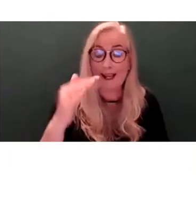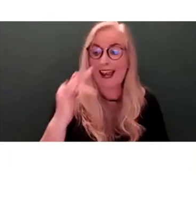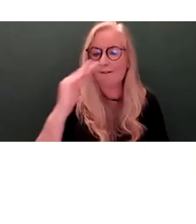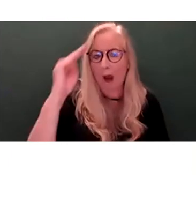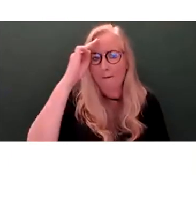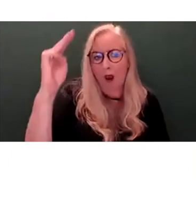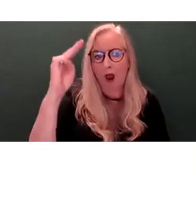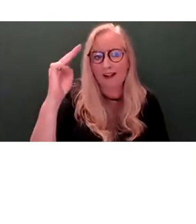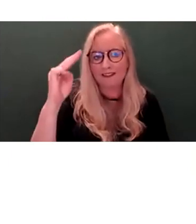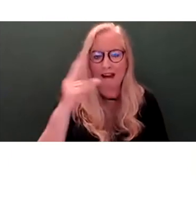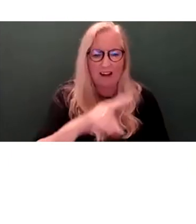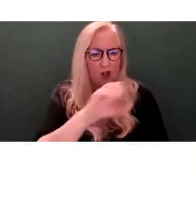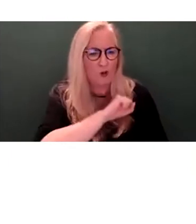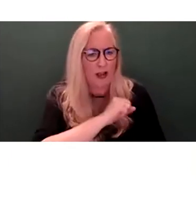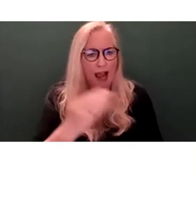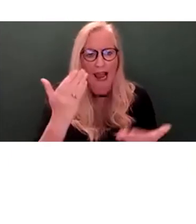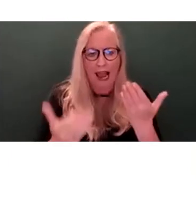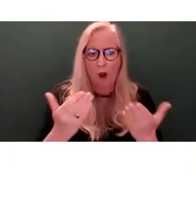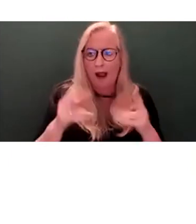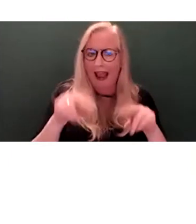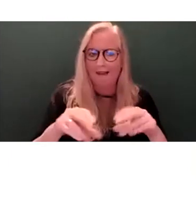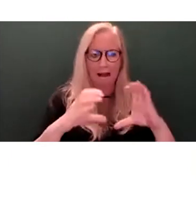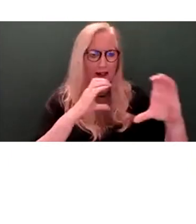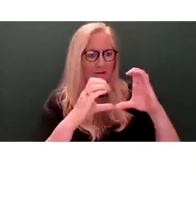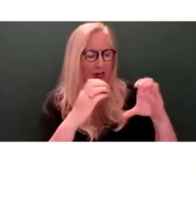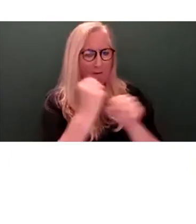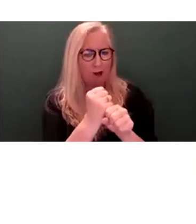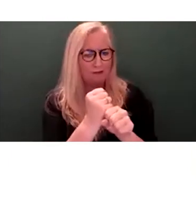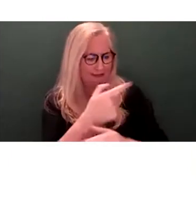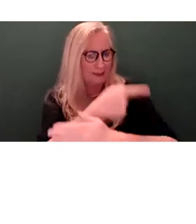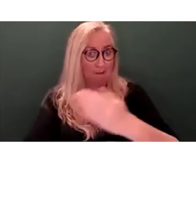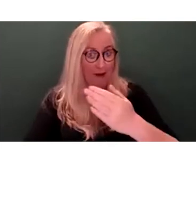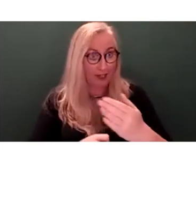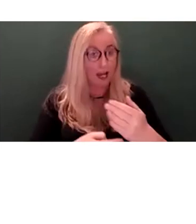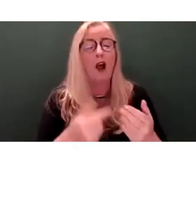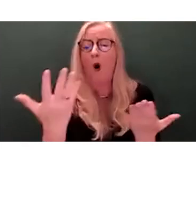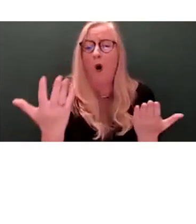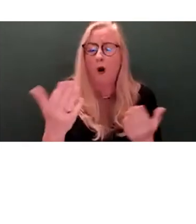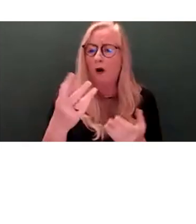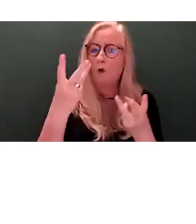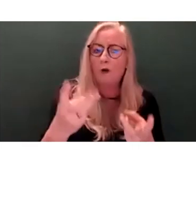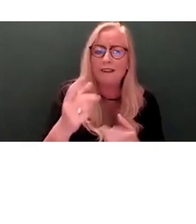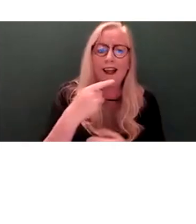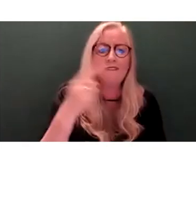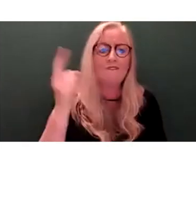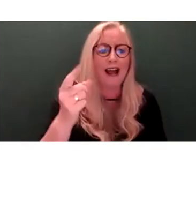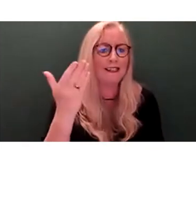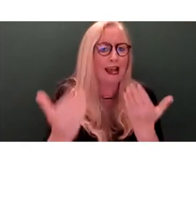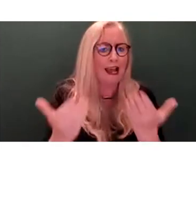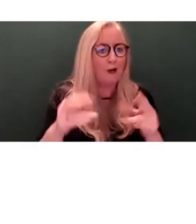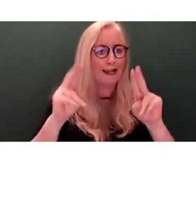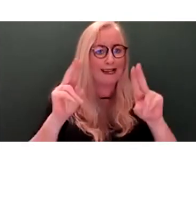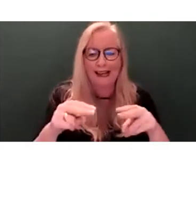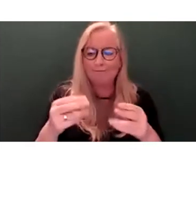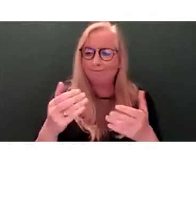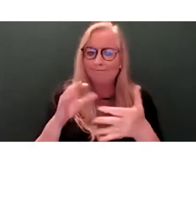is unsure of how to have a conversation about disability, or if they want advice how to proactively build